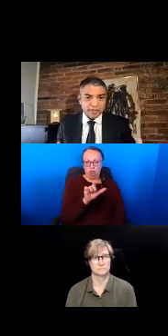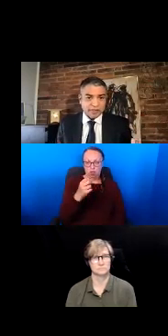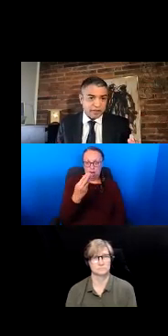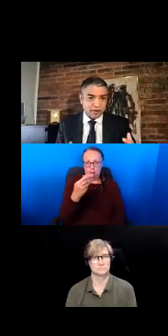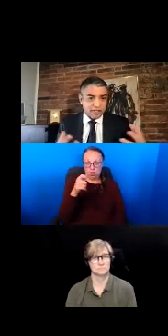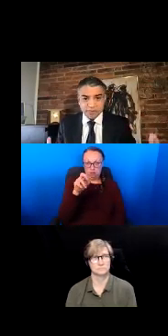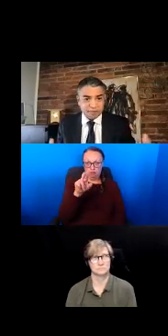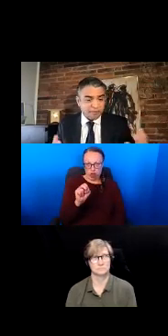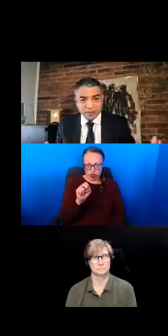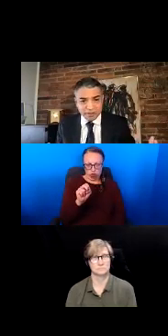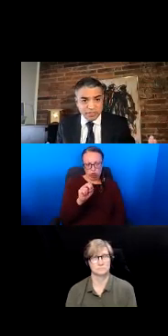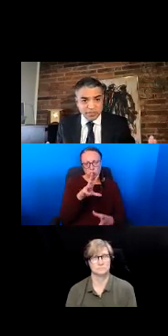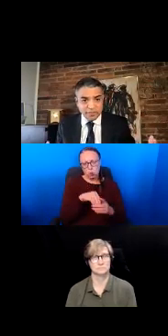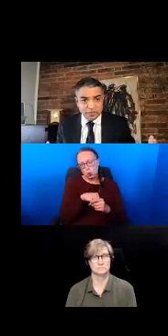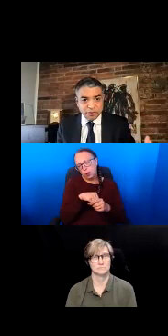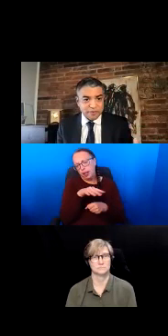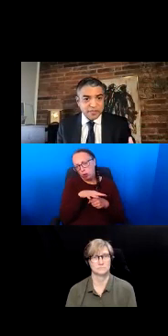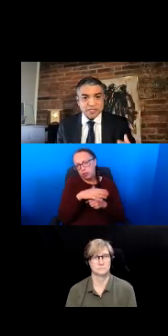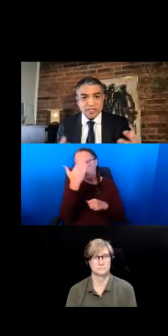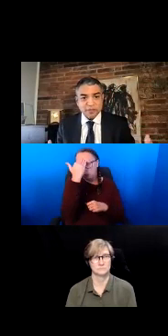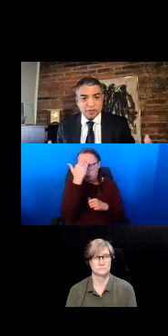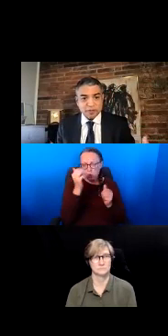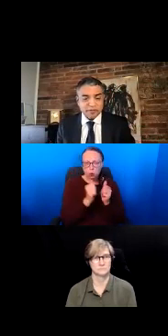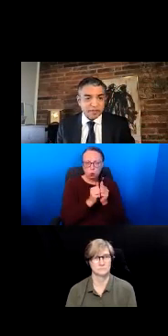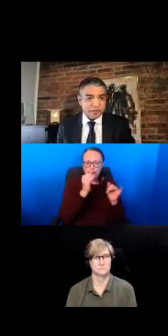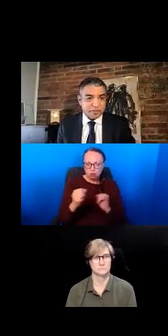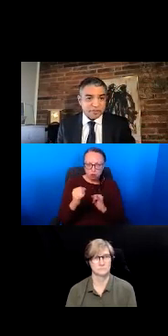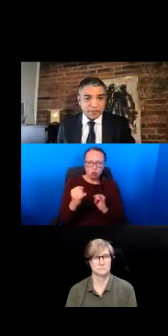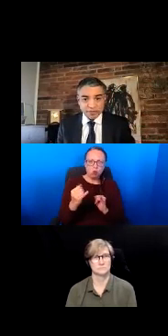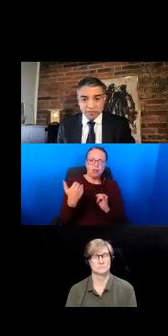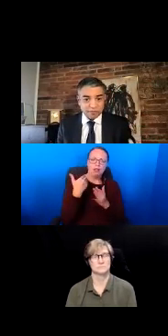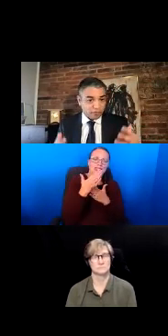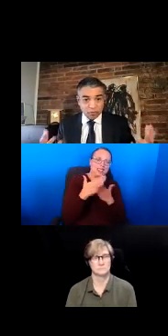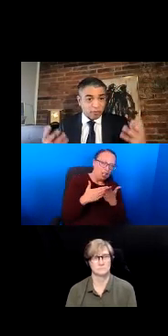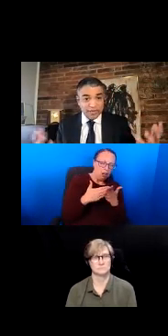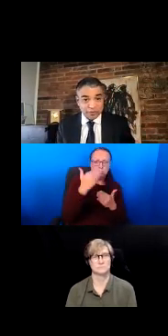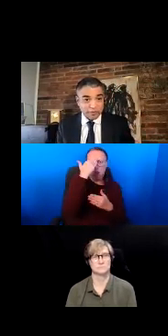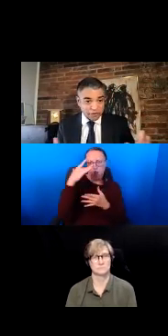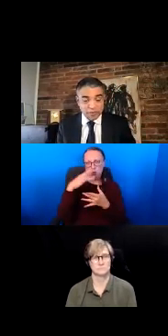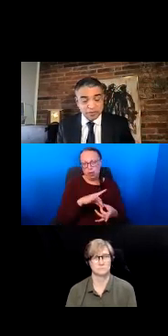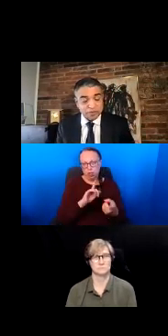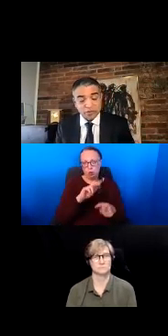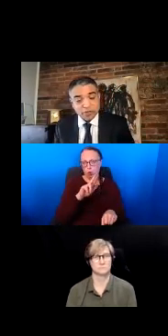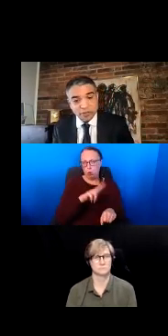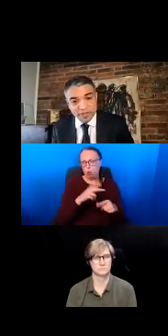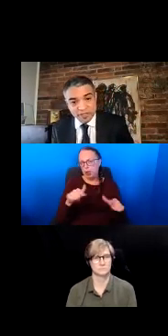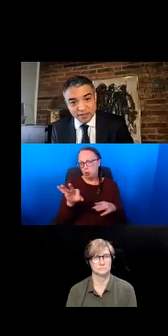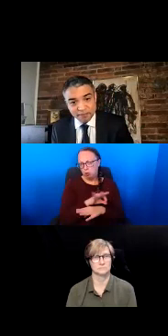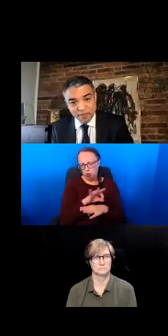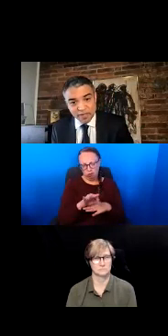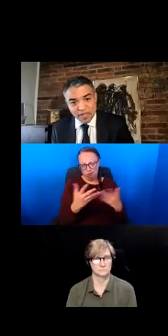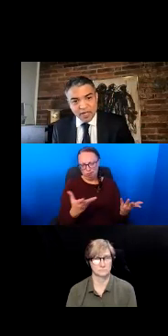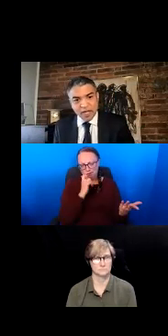areas that ought to be familiar to individuals who have some degree of knowledge of sort of normal language functions. There's no surprises